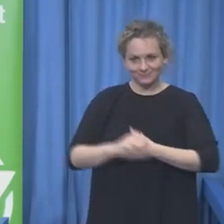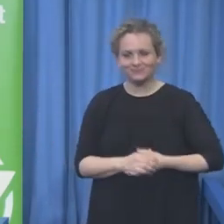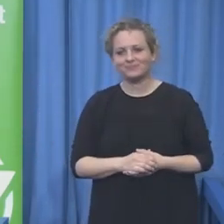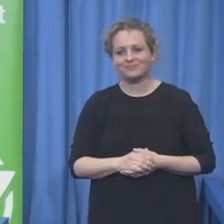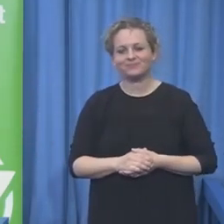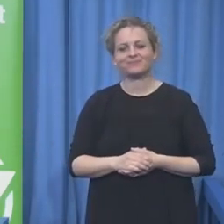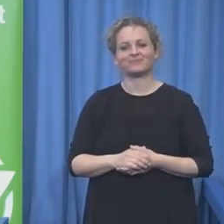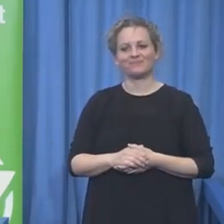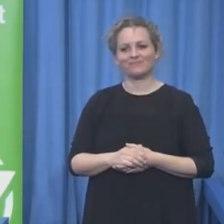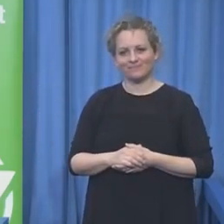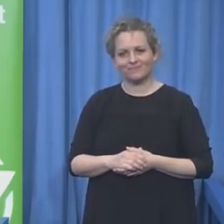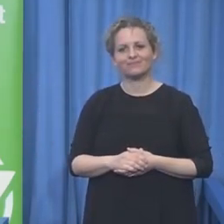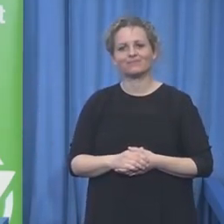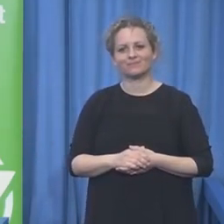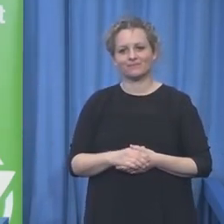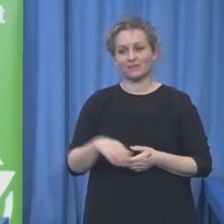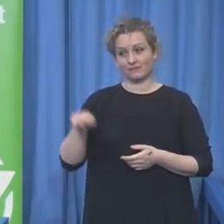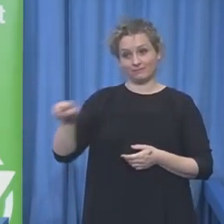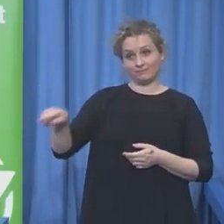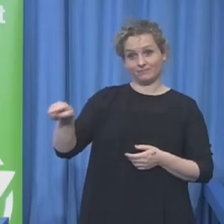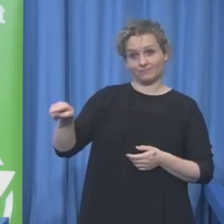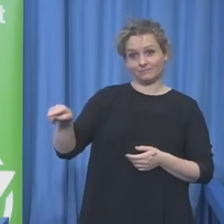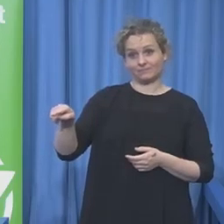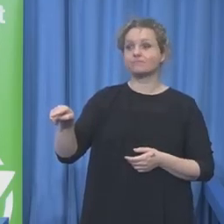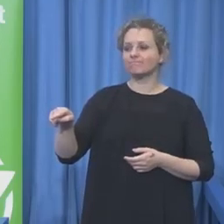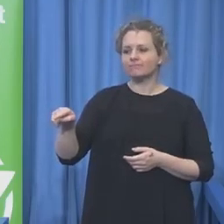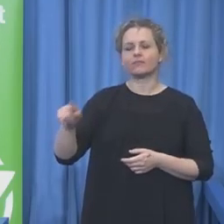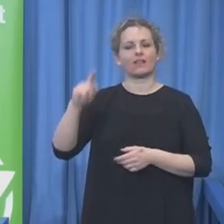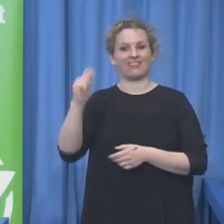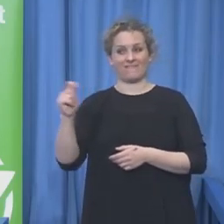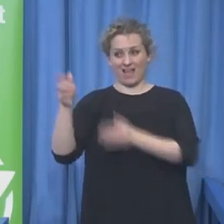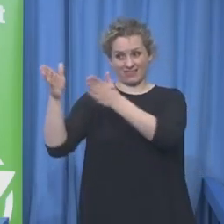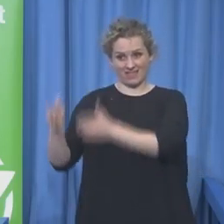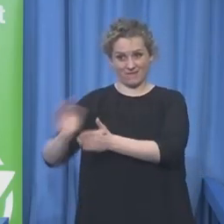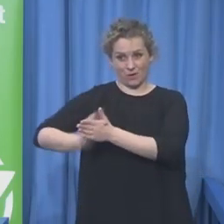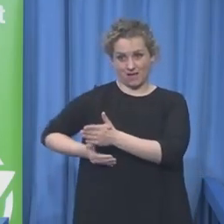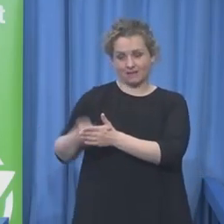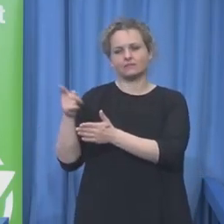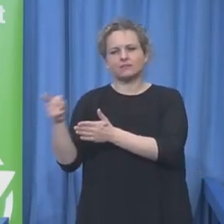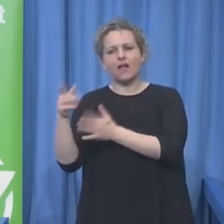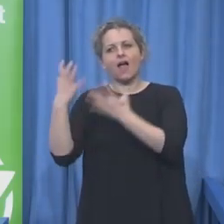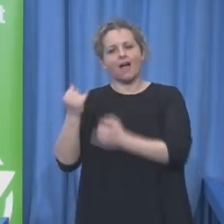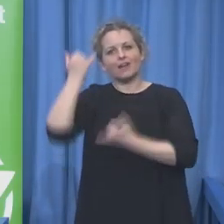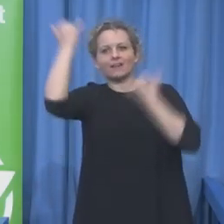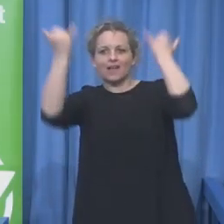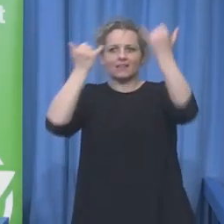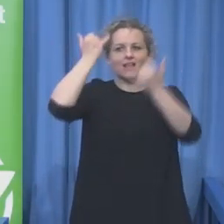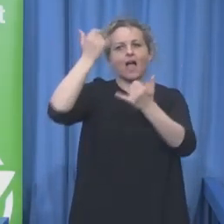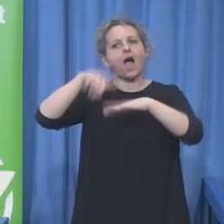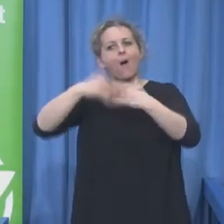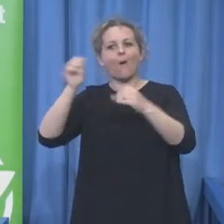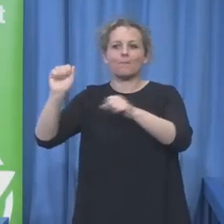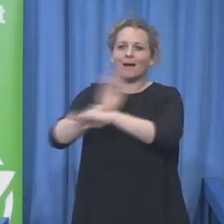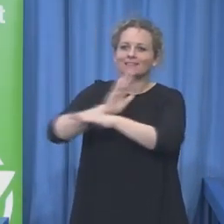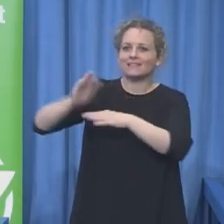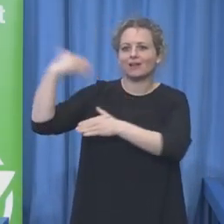persons with intellectual disabilities by offering flexibility, creativity, and self-reliance.